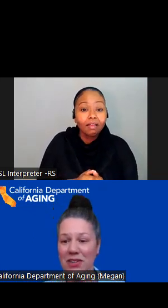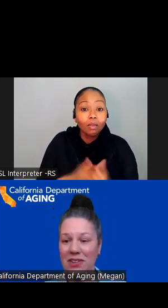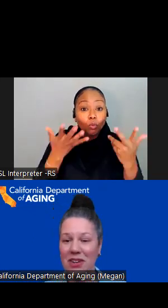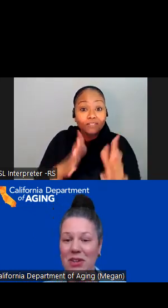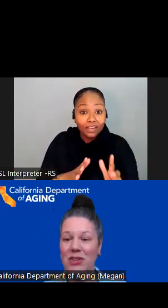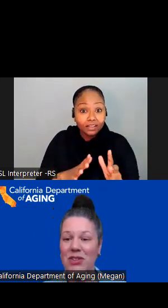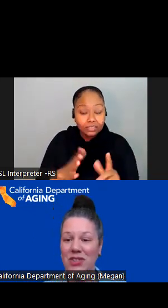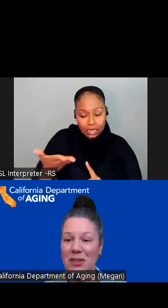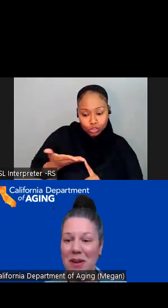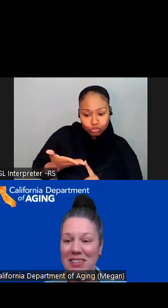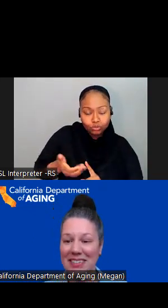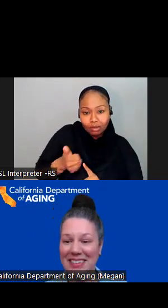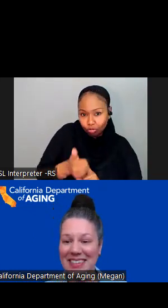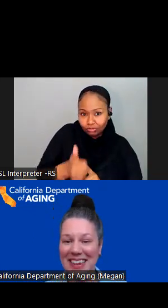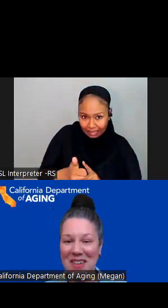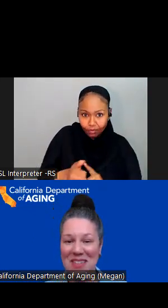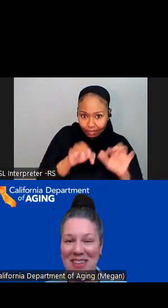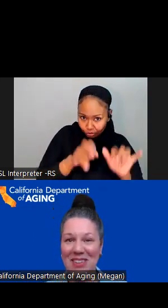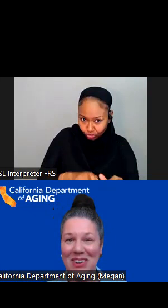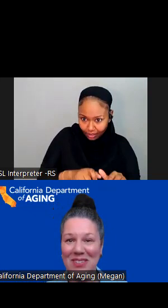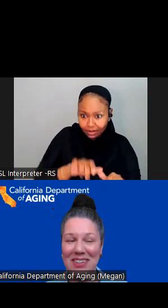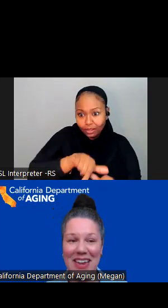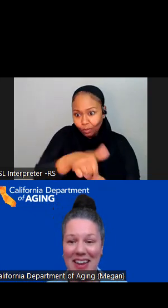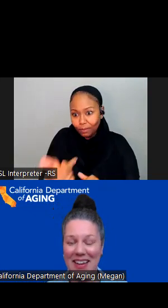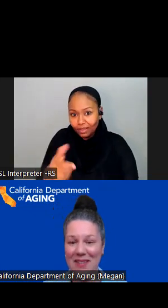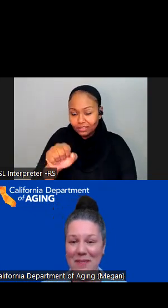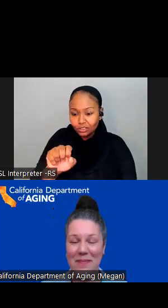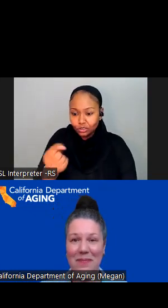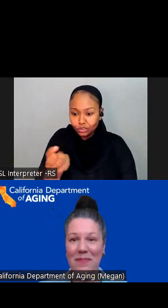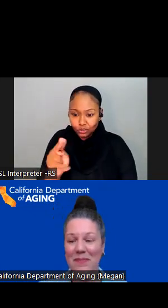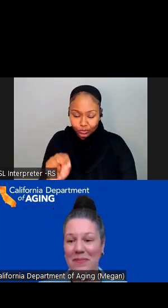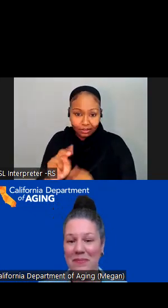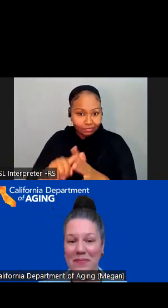CDA Director Susan Damaris to get everything started for today.